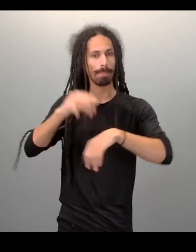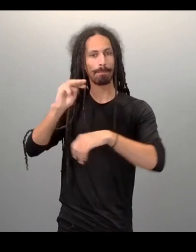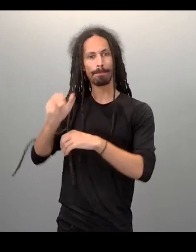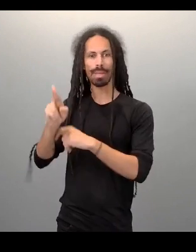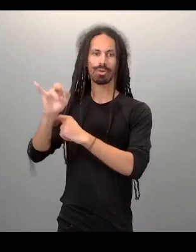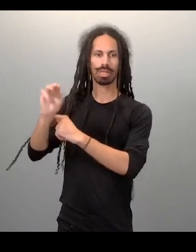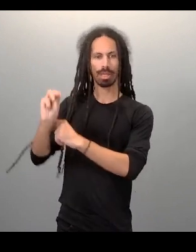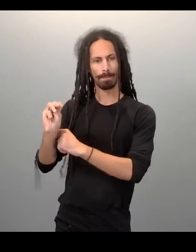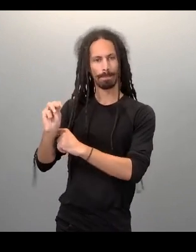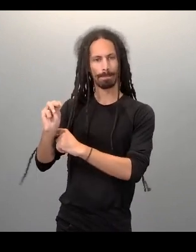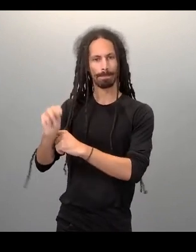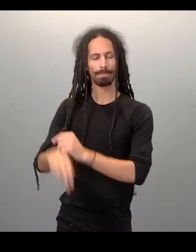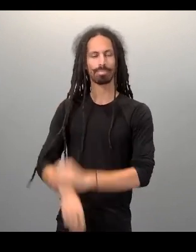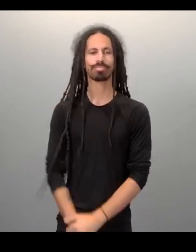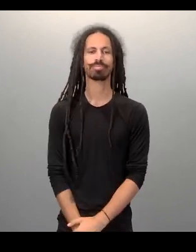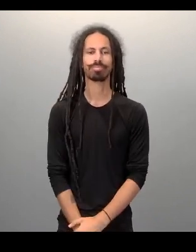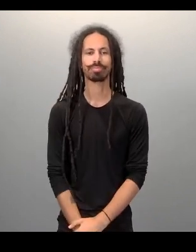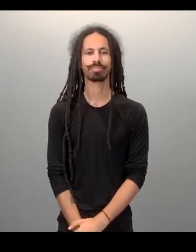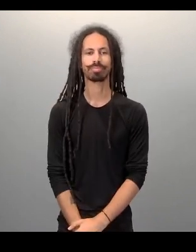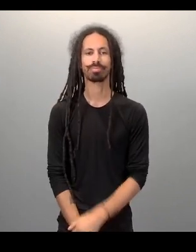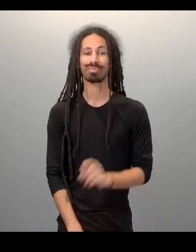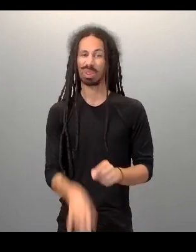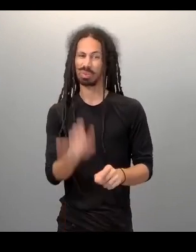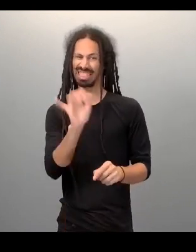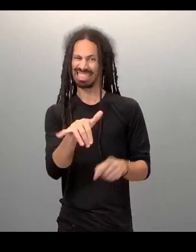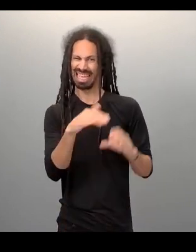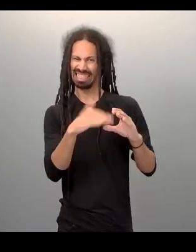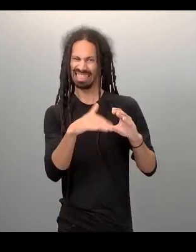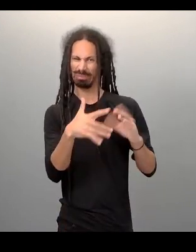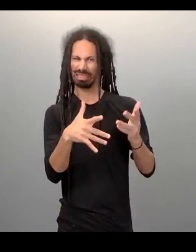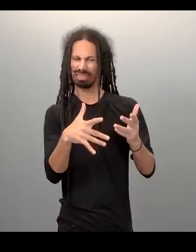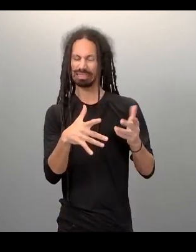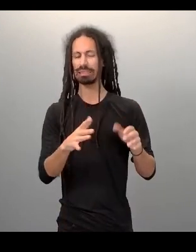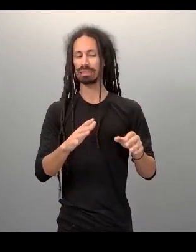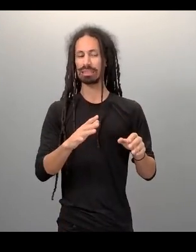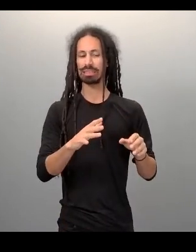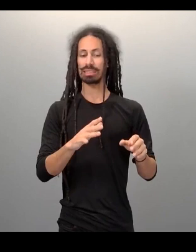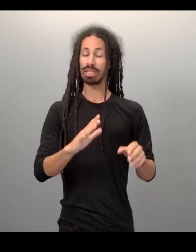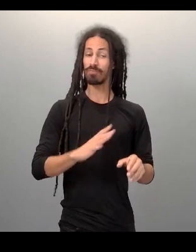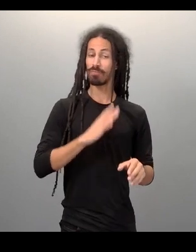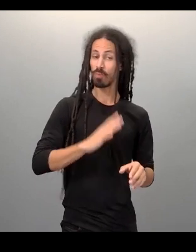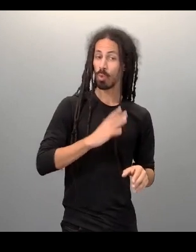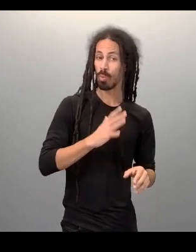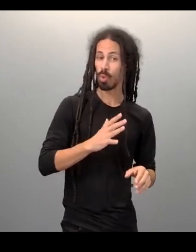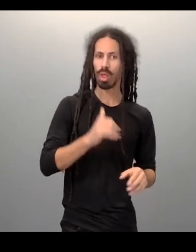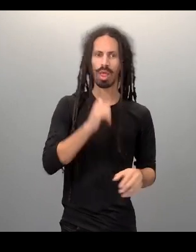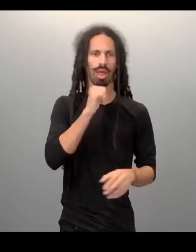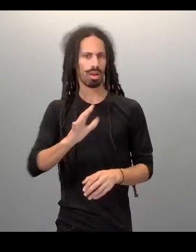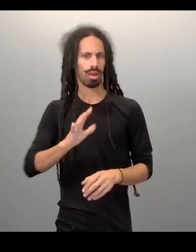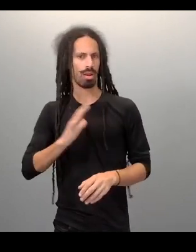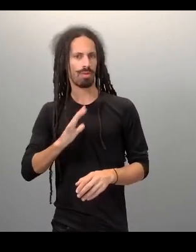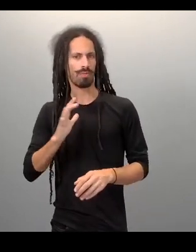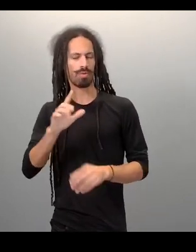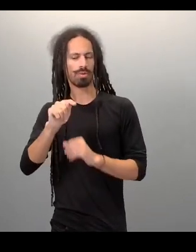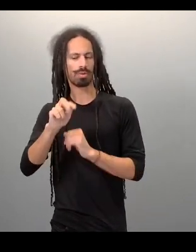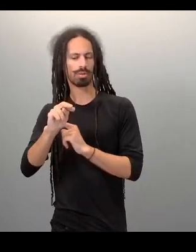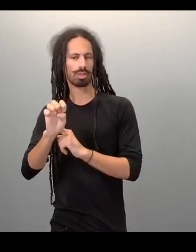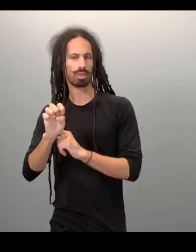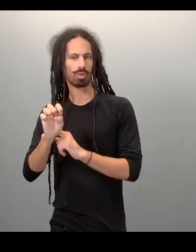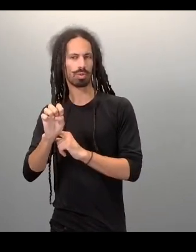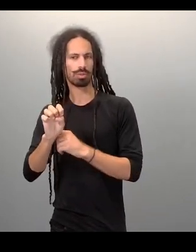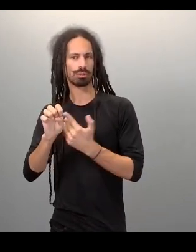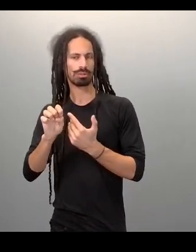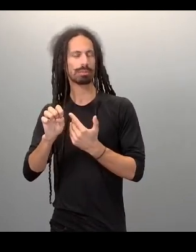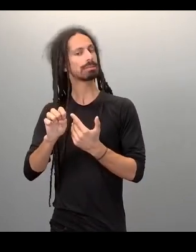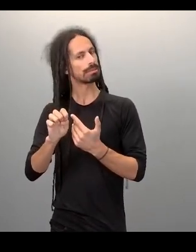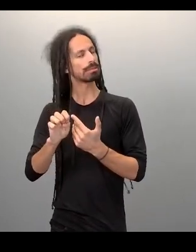Okay, so does this have a formal or informal tone? It seems quite